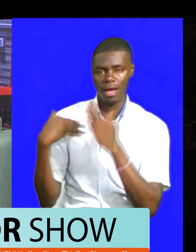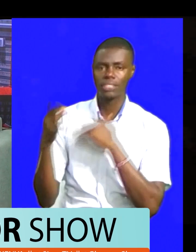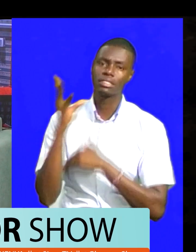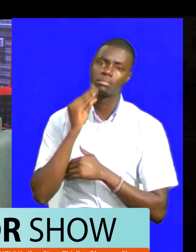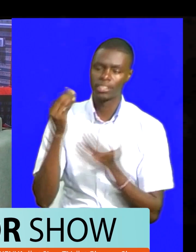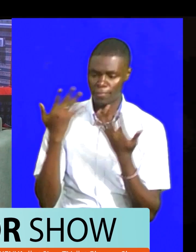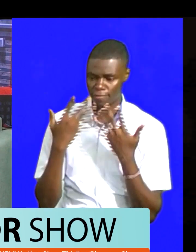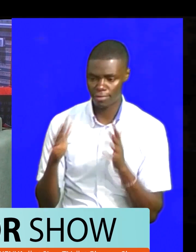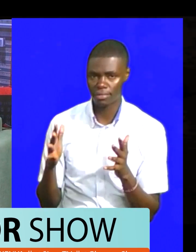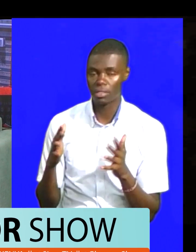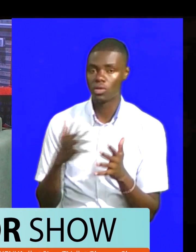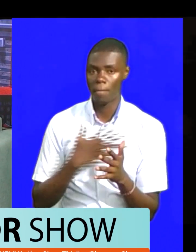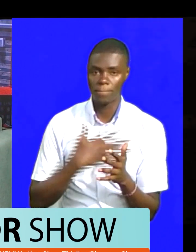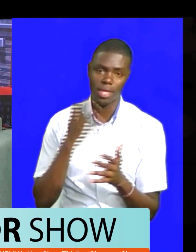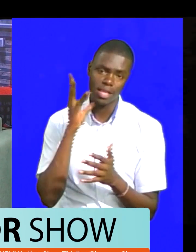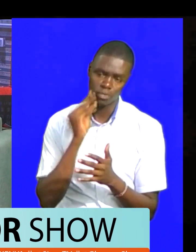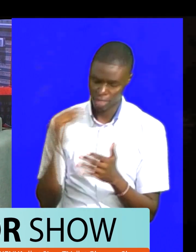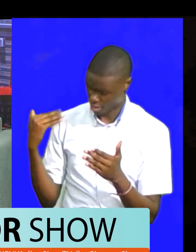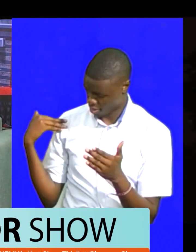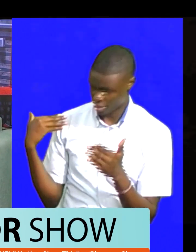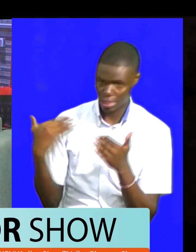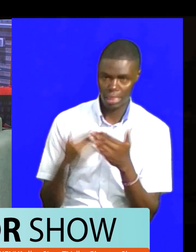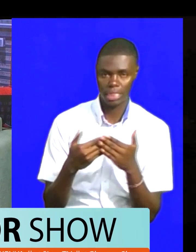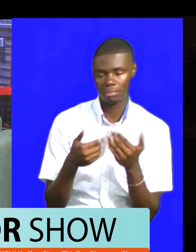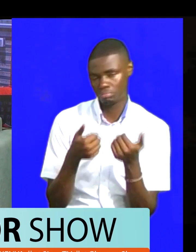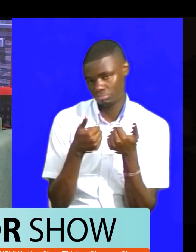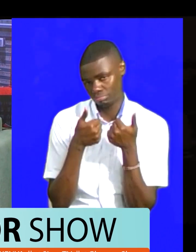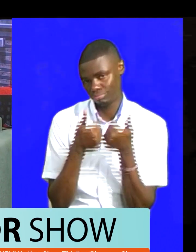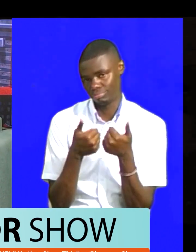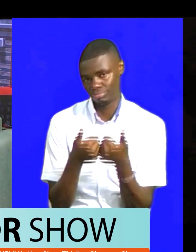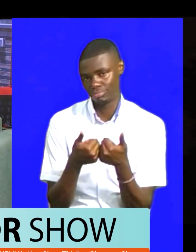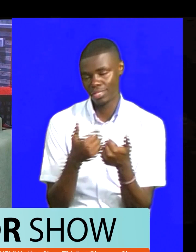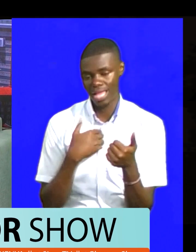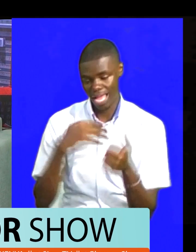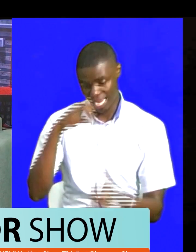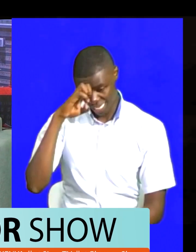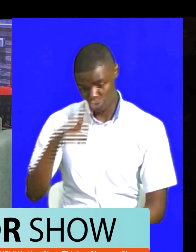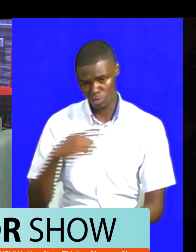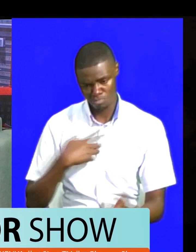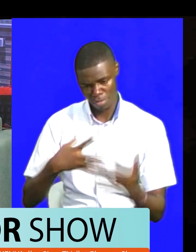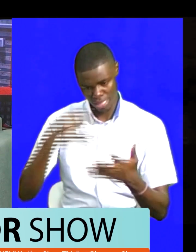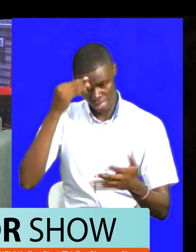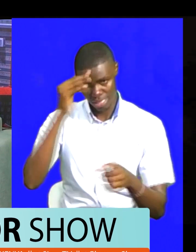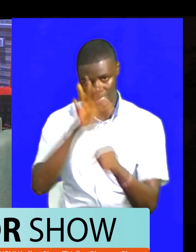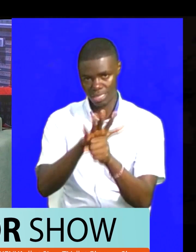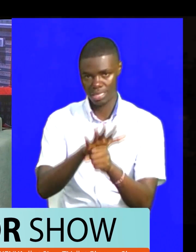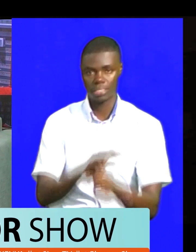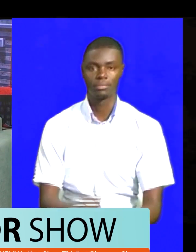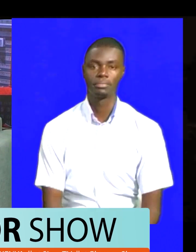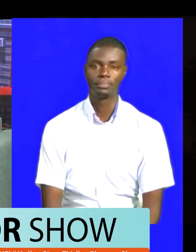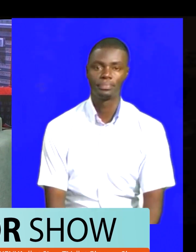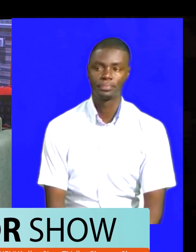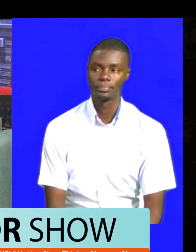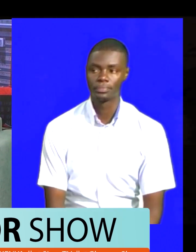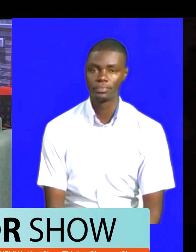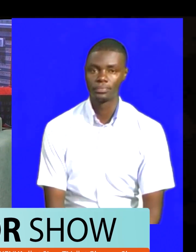experiences. So my experiences have been quite cool and educative at the same time.